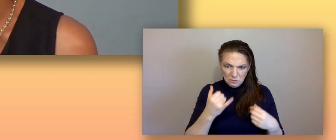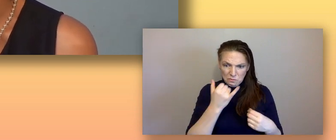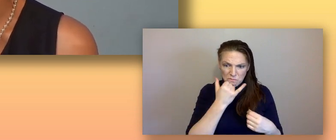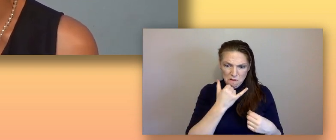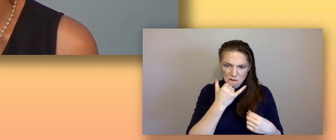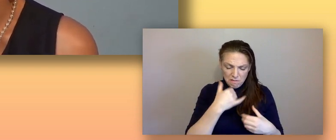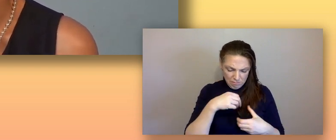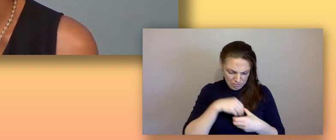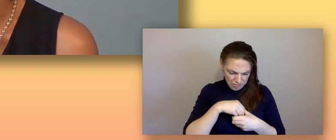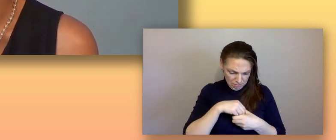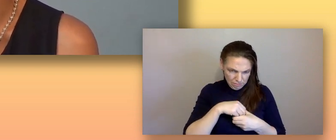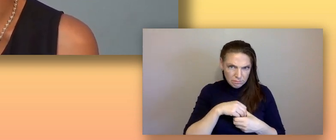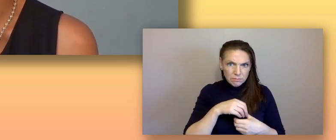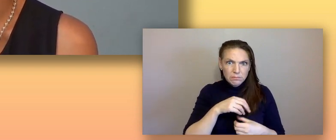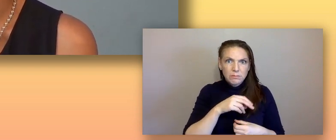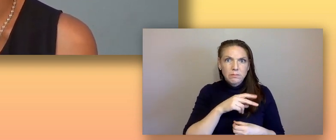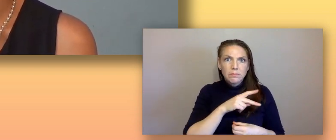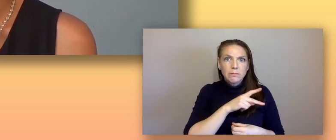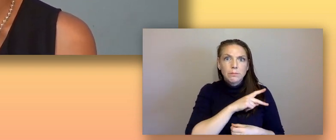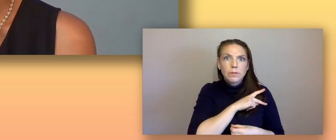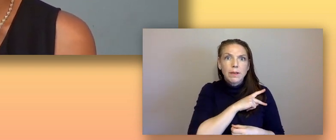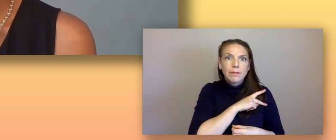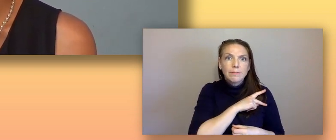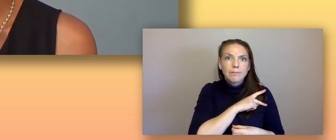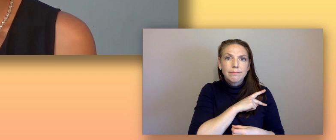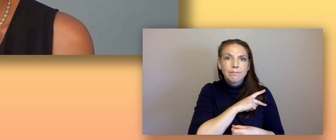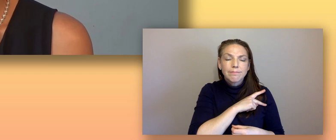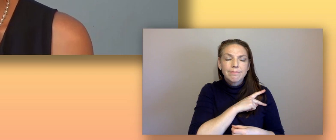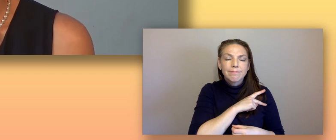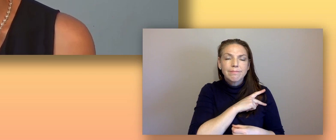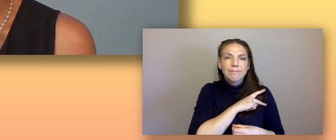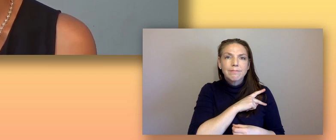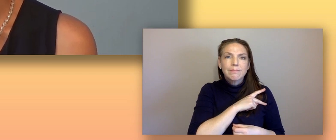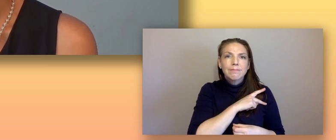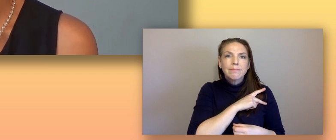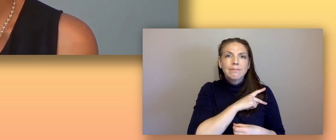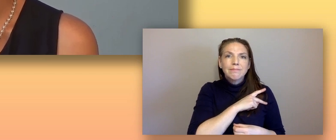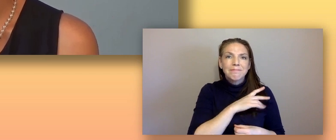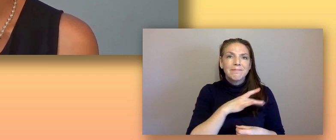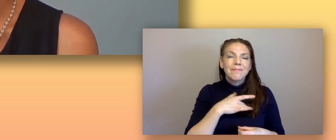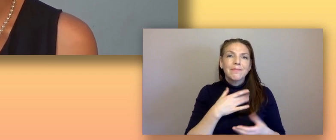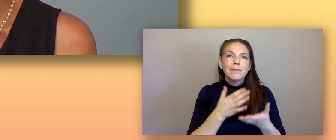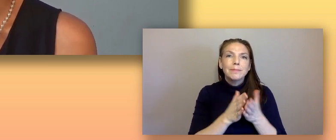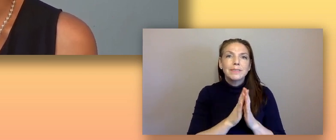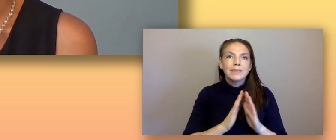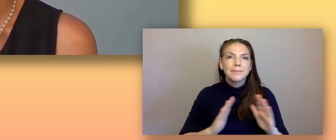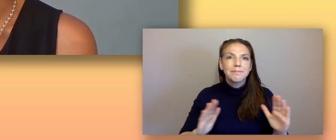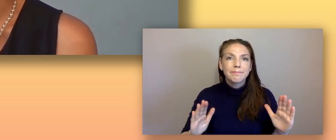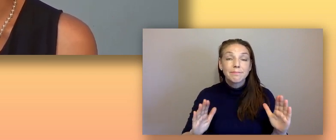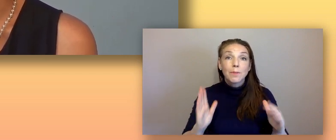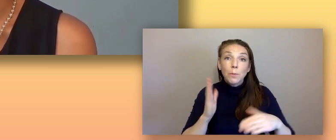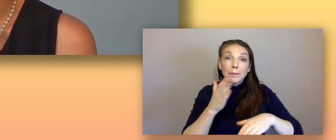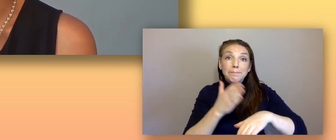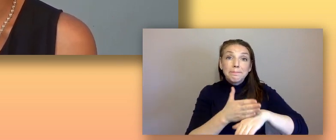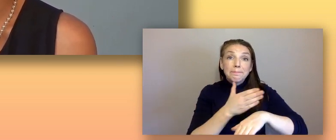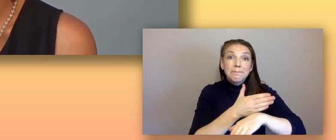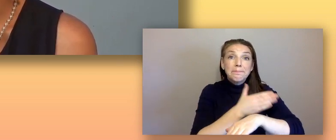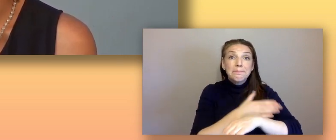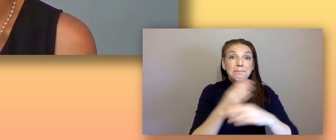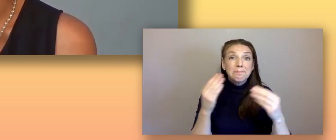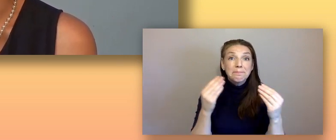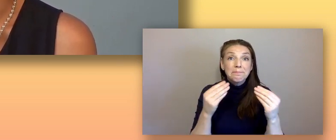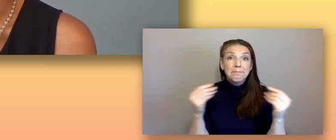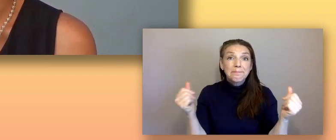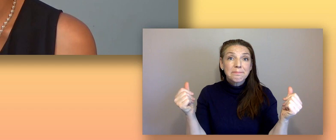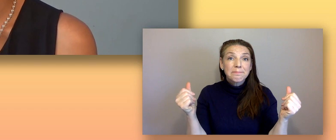with me was in my personality, there was a sense of peace. I was never getting better. Not